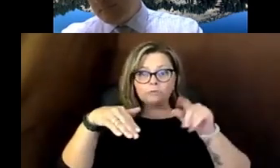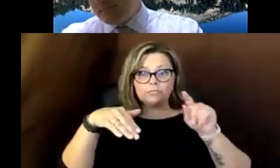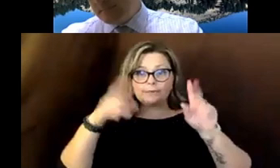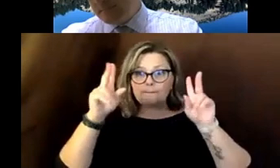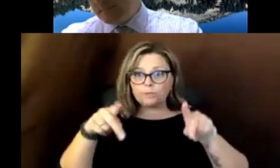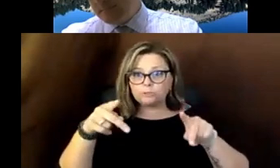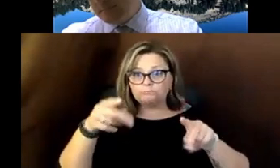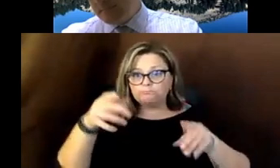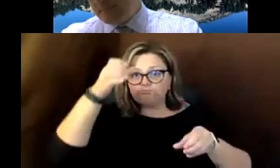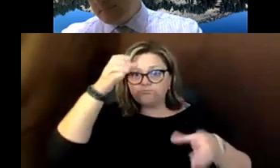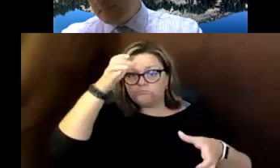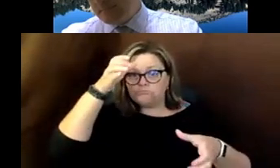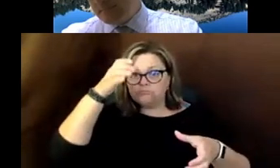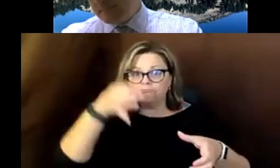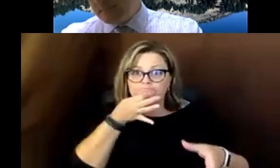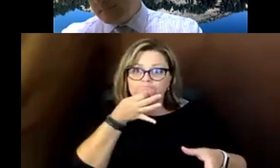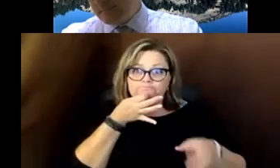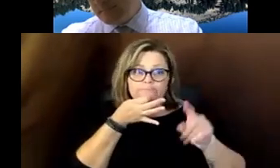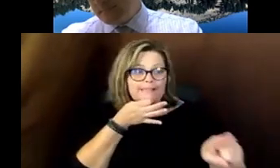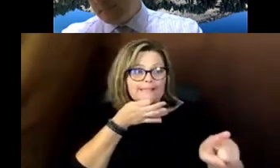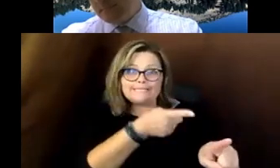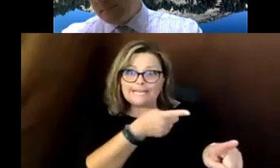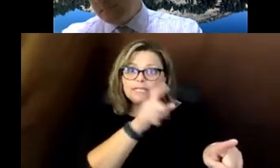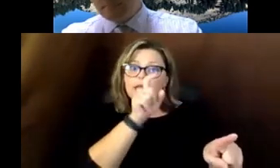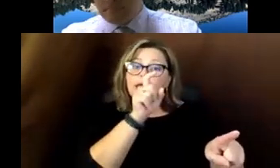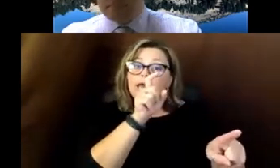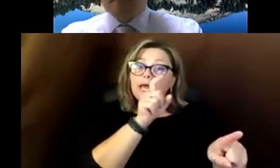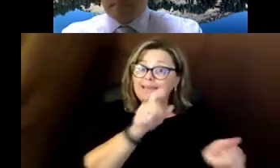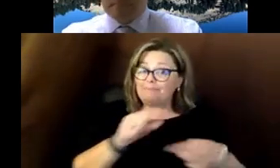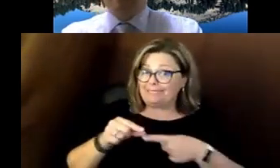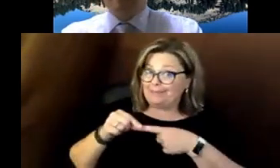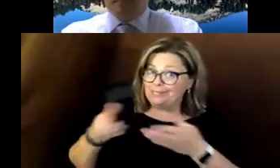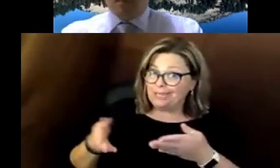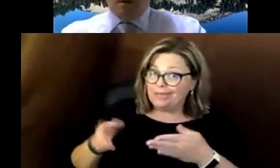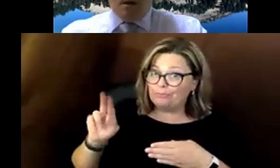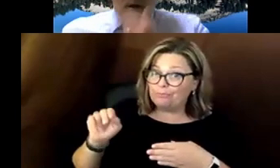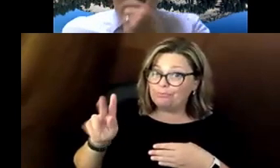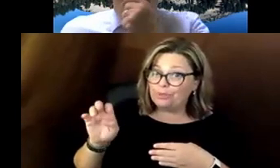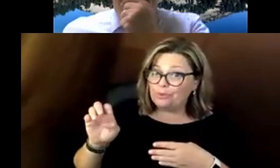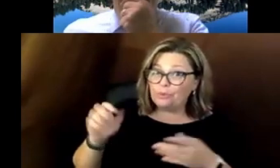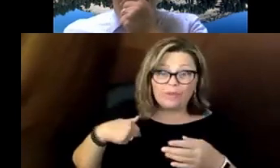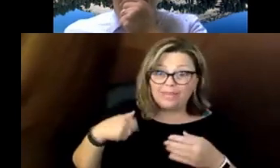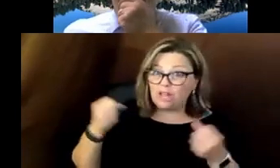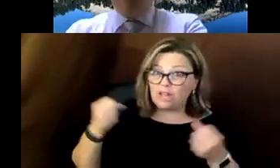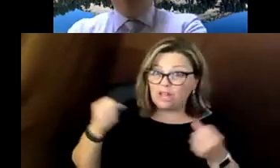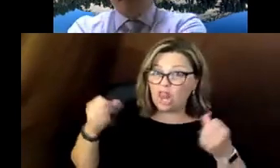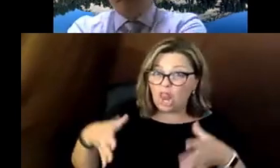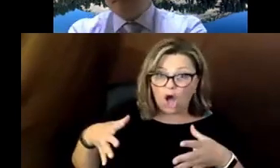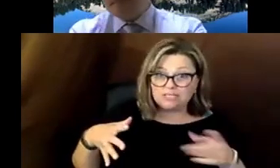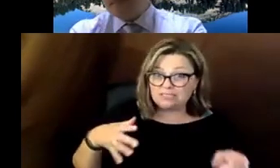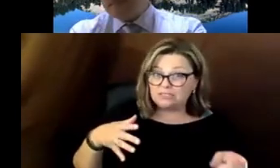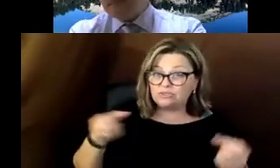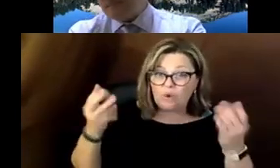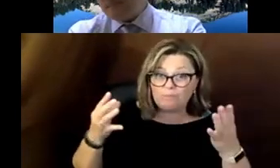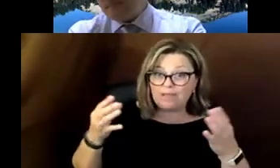in a community like Butte, where we have lost so much of what was our affordable housing base, then we need